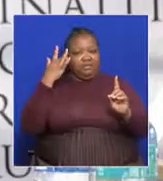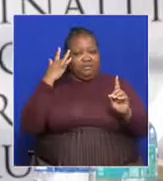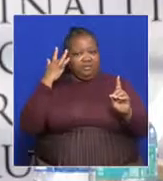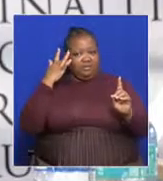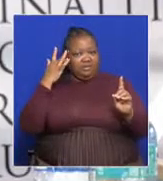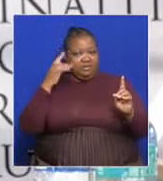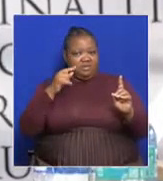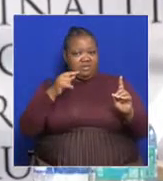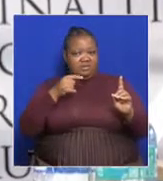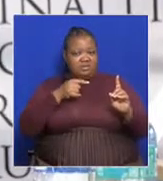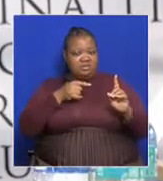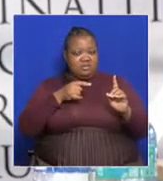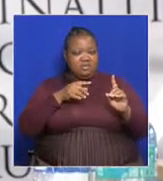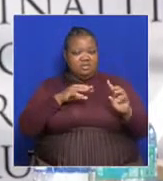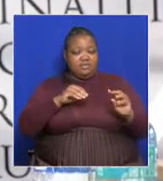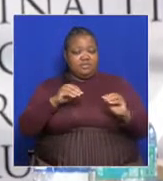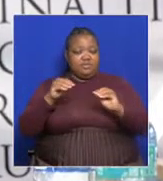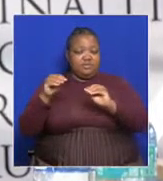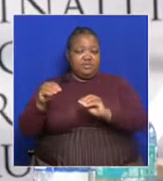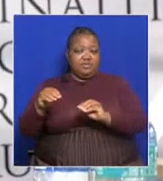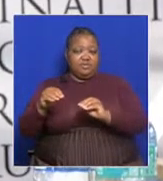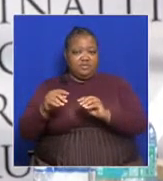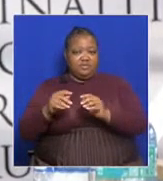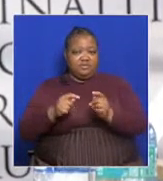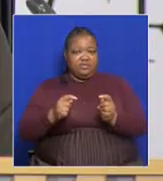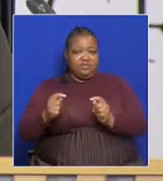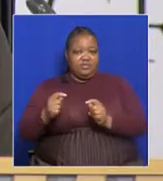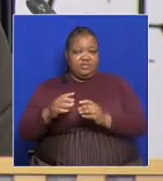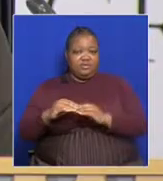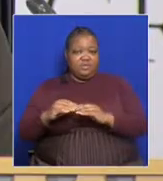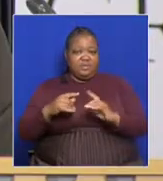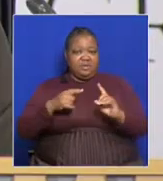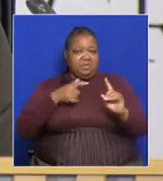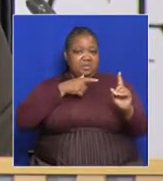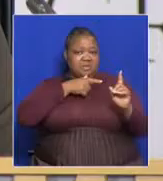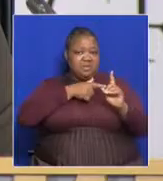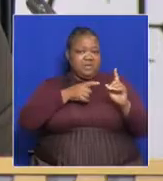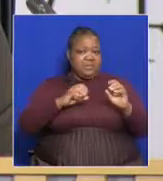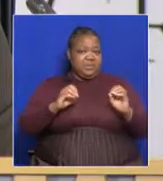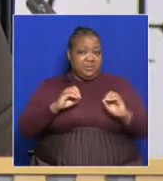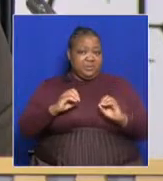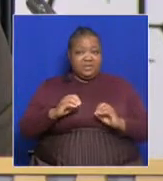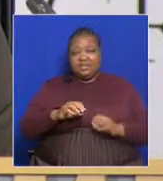without resort to you. Is that how it works at SAPS DPCI?